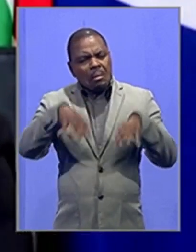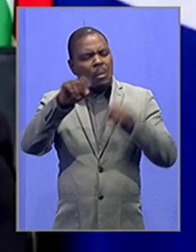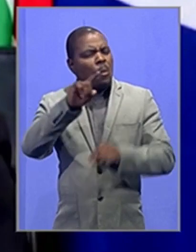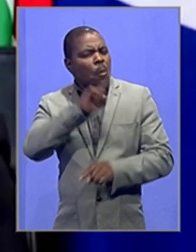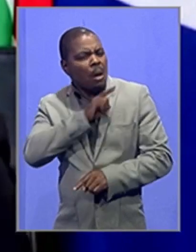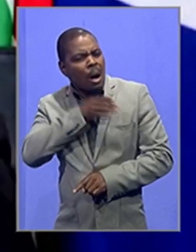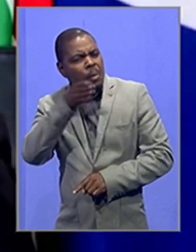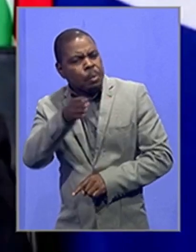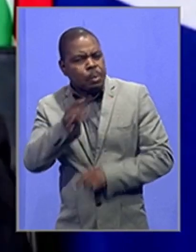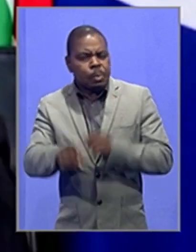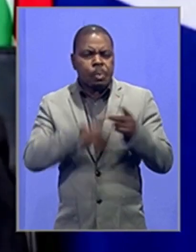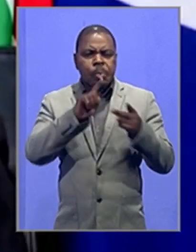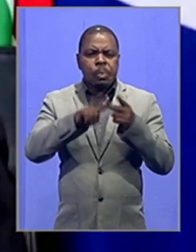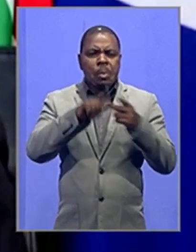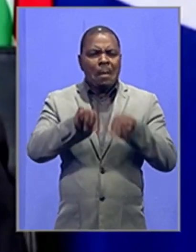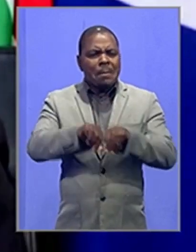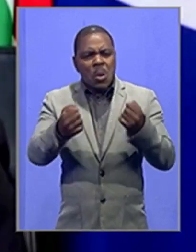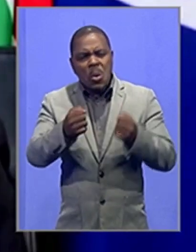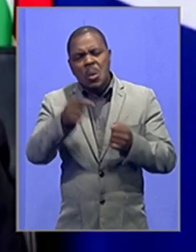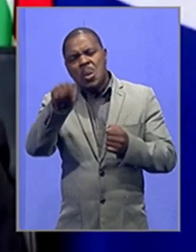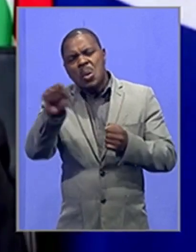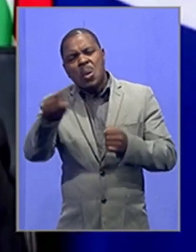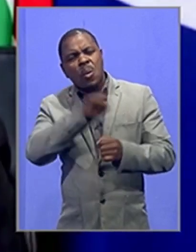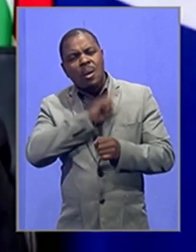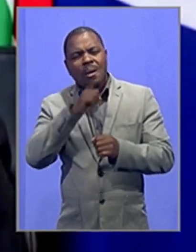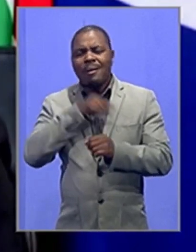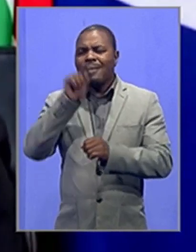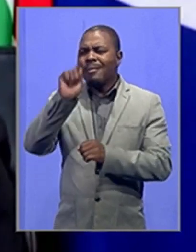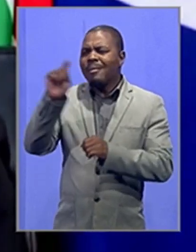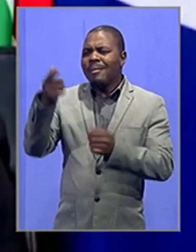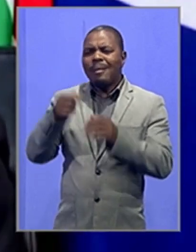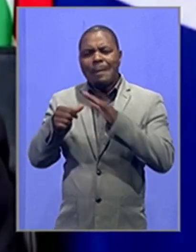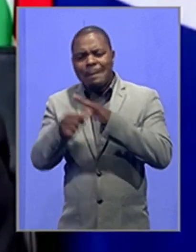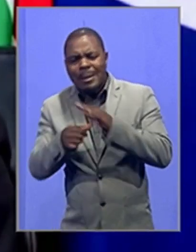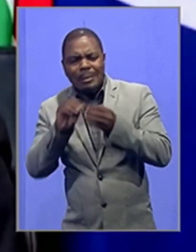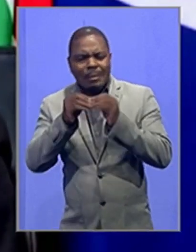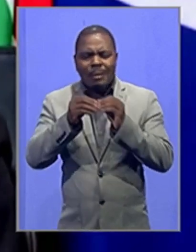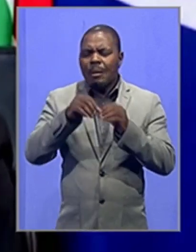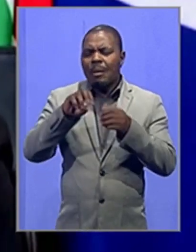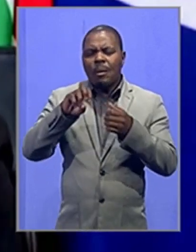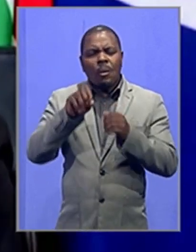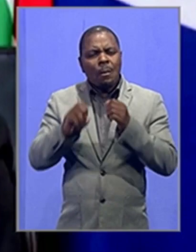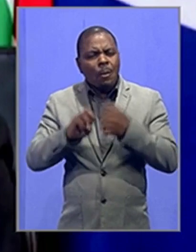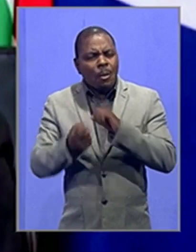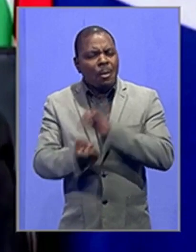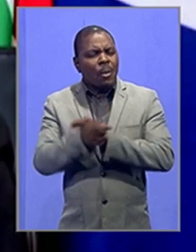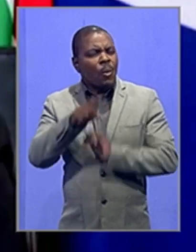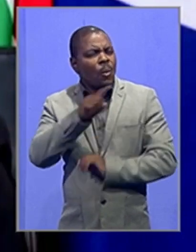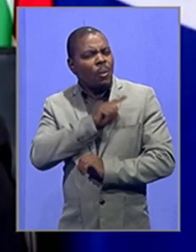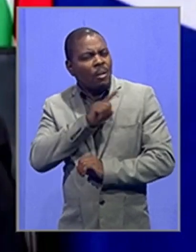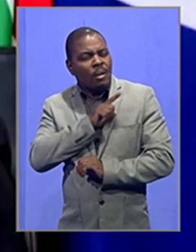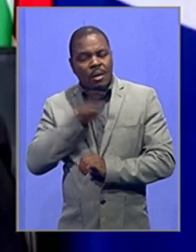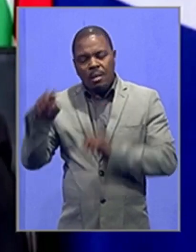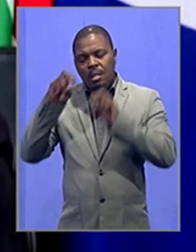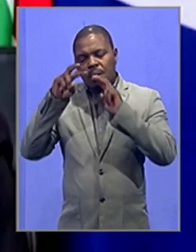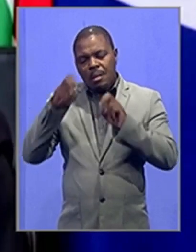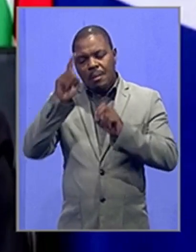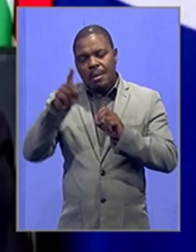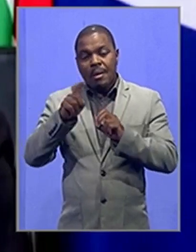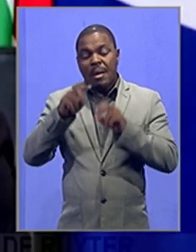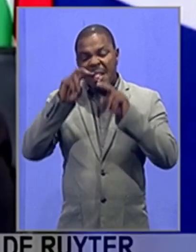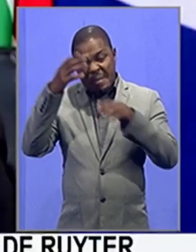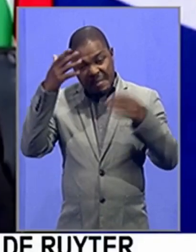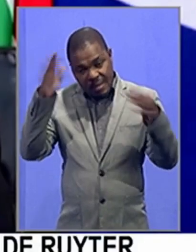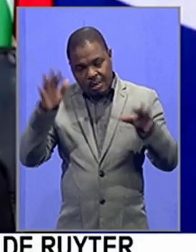breakages? What happening to maintenance of this power utility? And finally take a decision. If